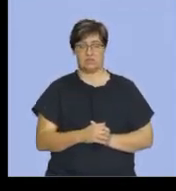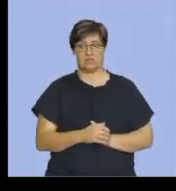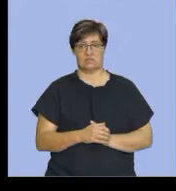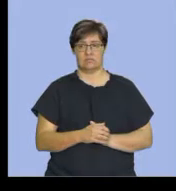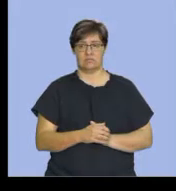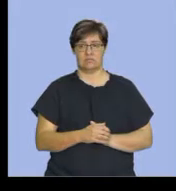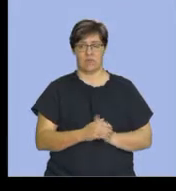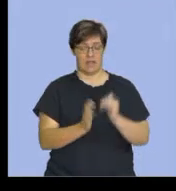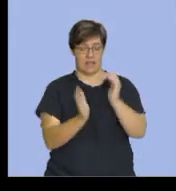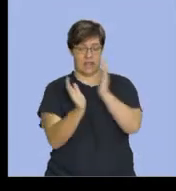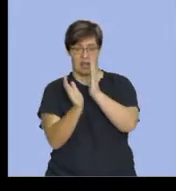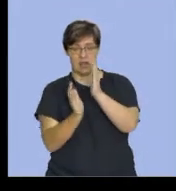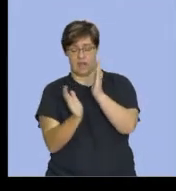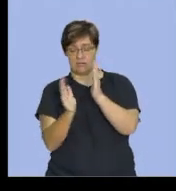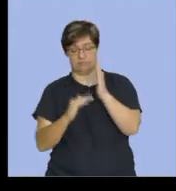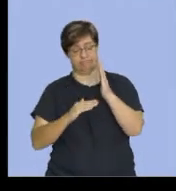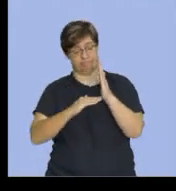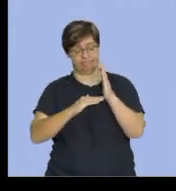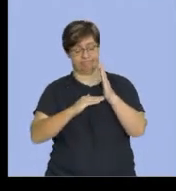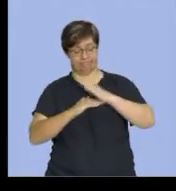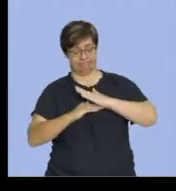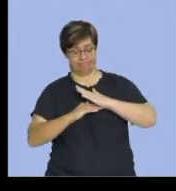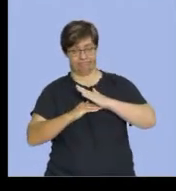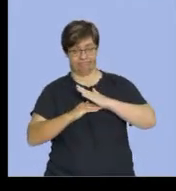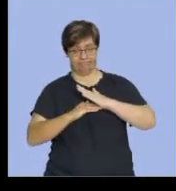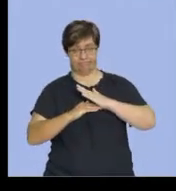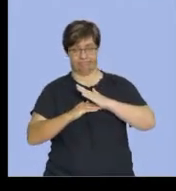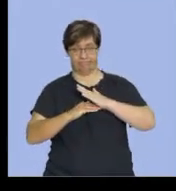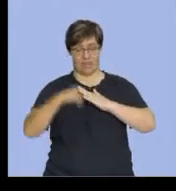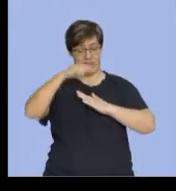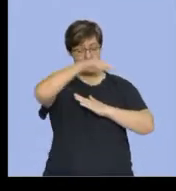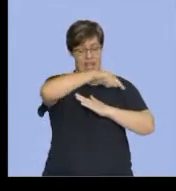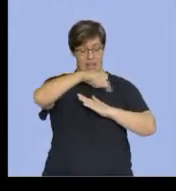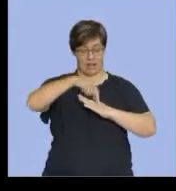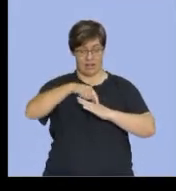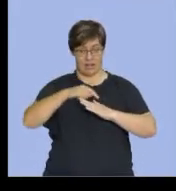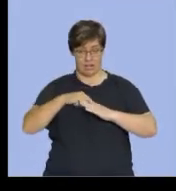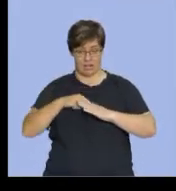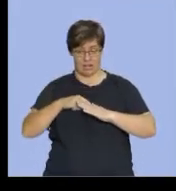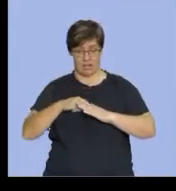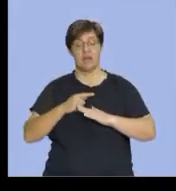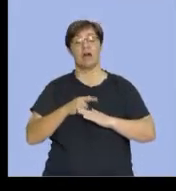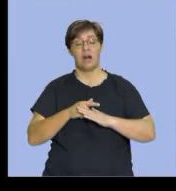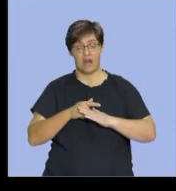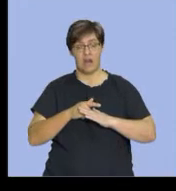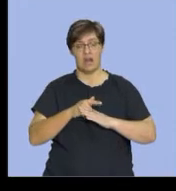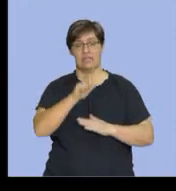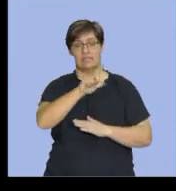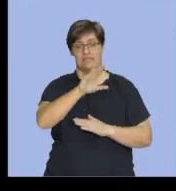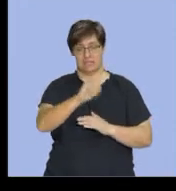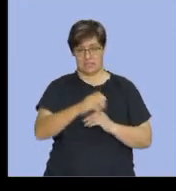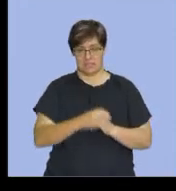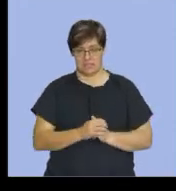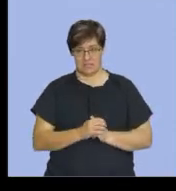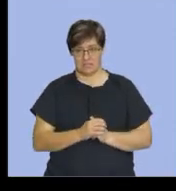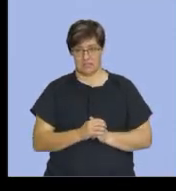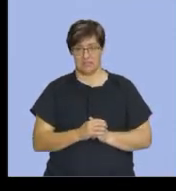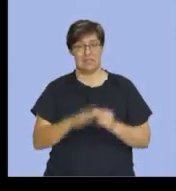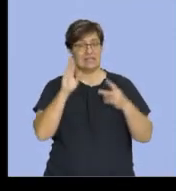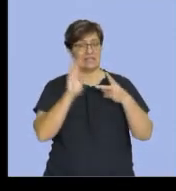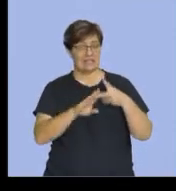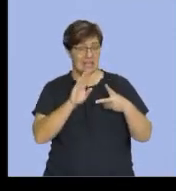is 70. Okay? The second one, and I'm going to